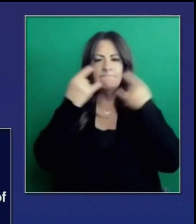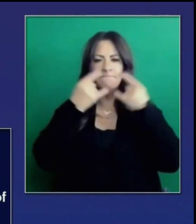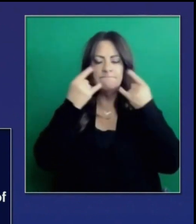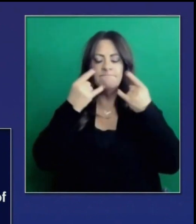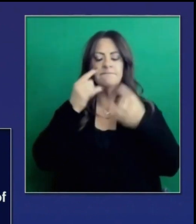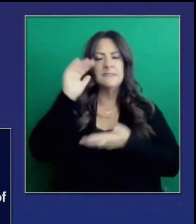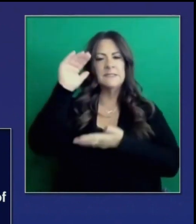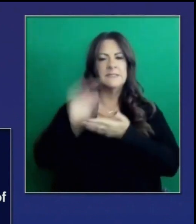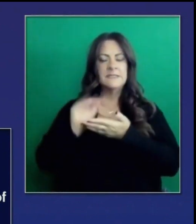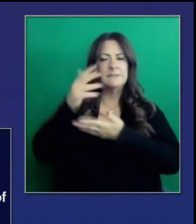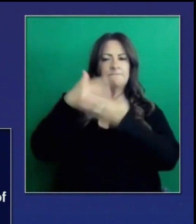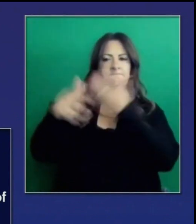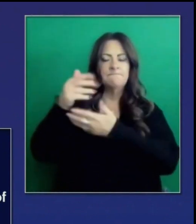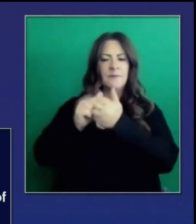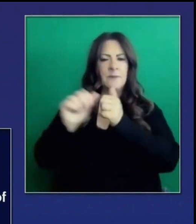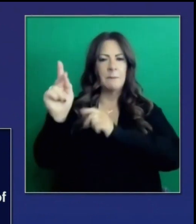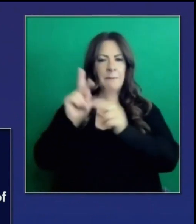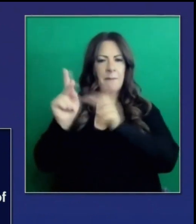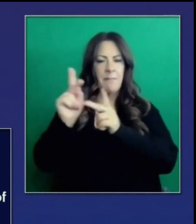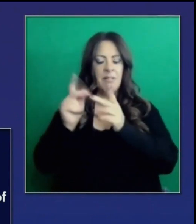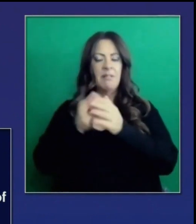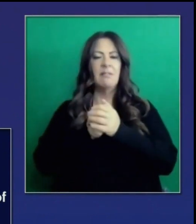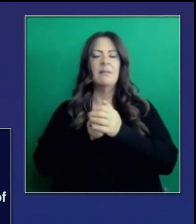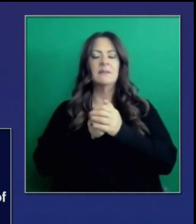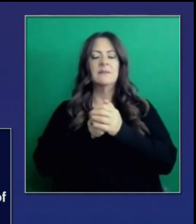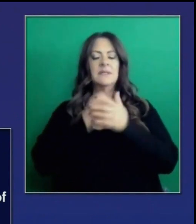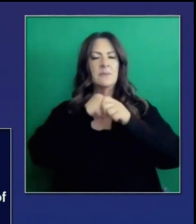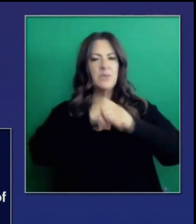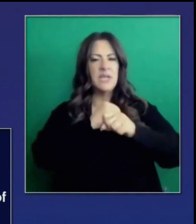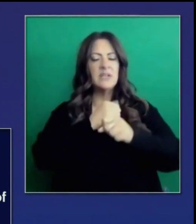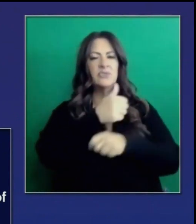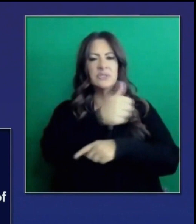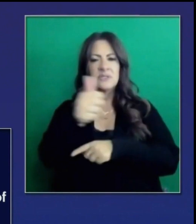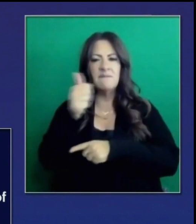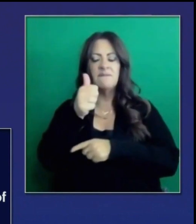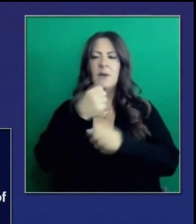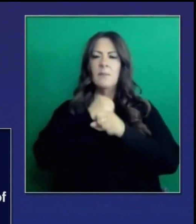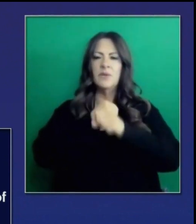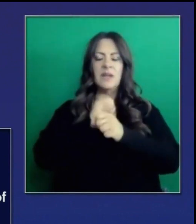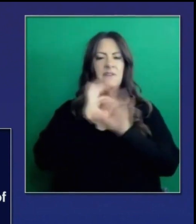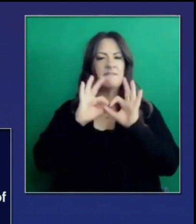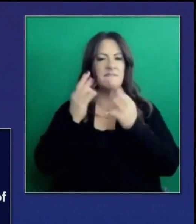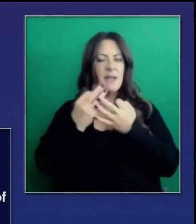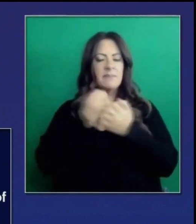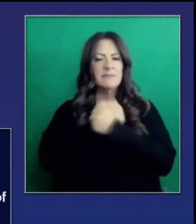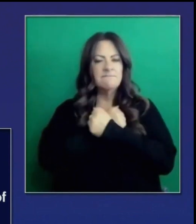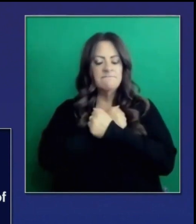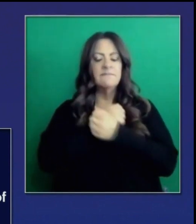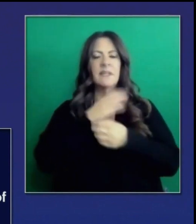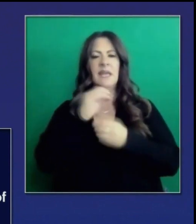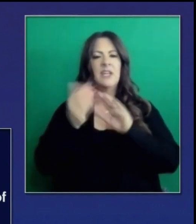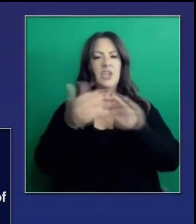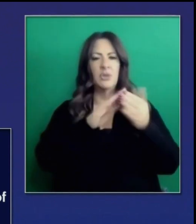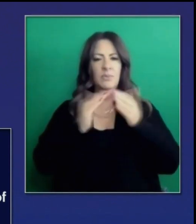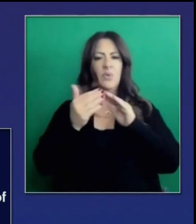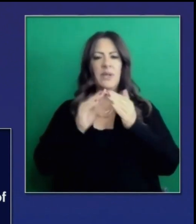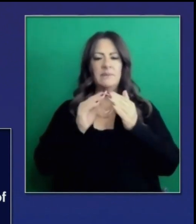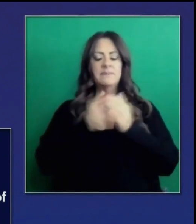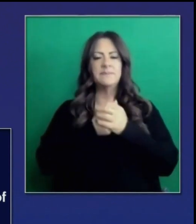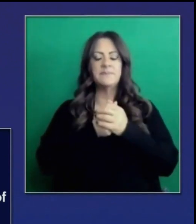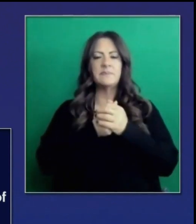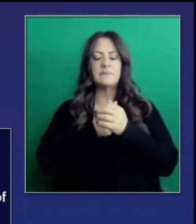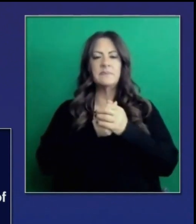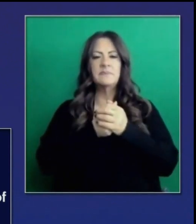for positivity rates, faring better than half the states in the U.S. Governor Newsom also shared some of the